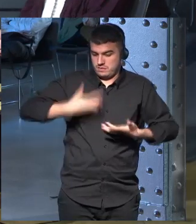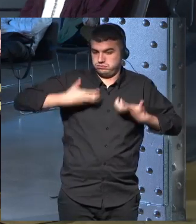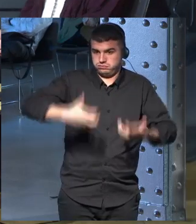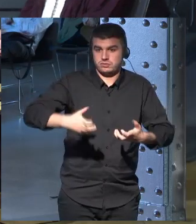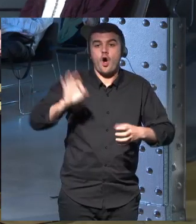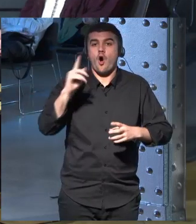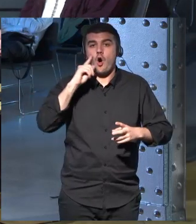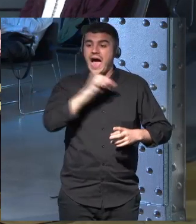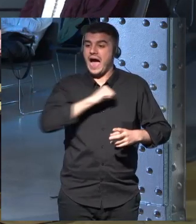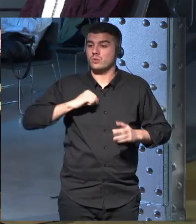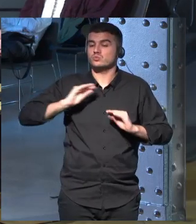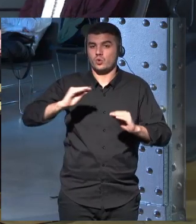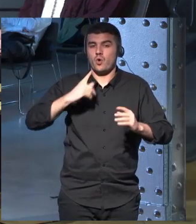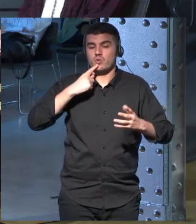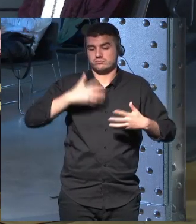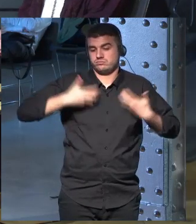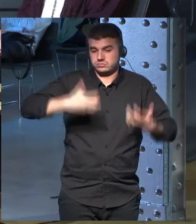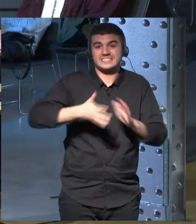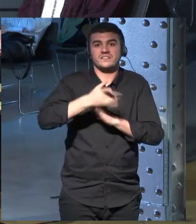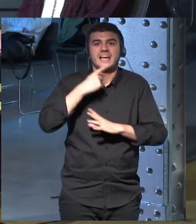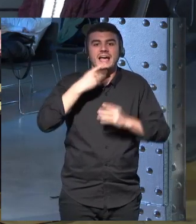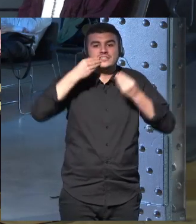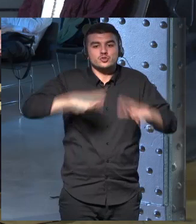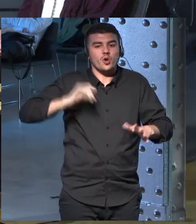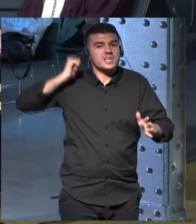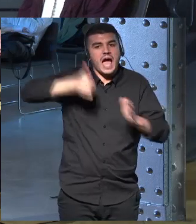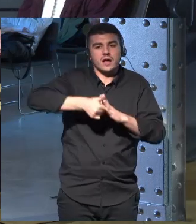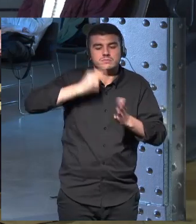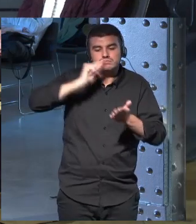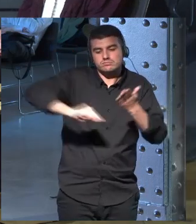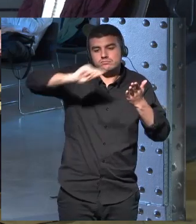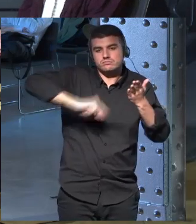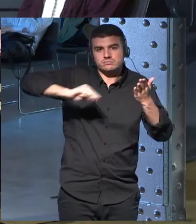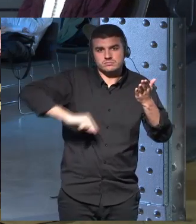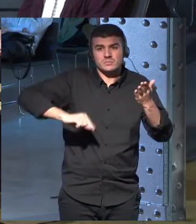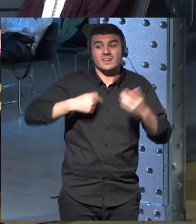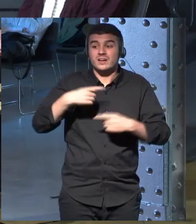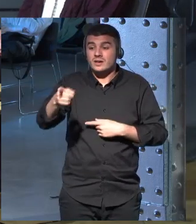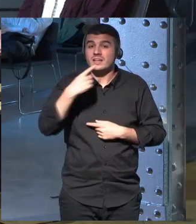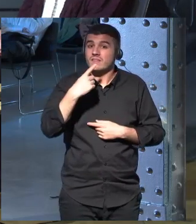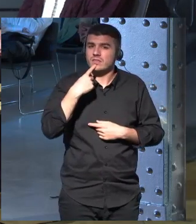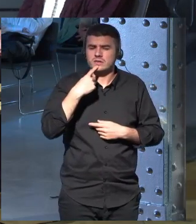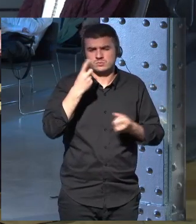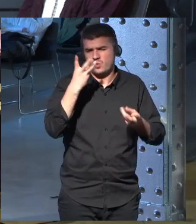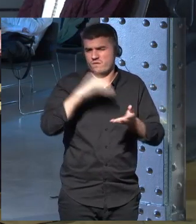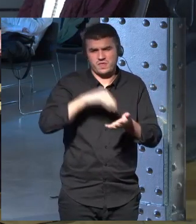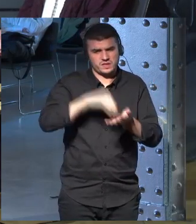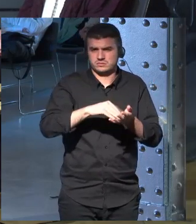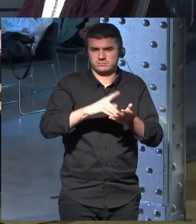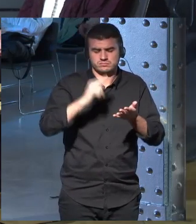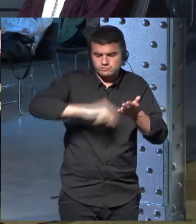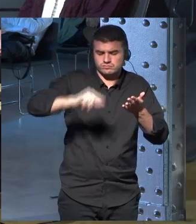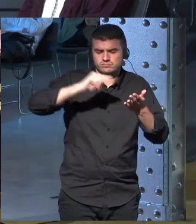much quoted nowadays. And in the book there is an autobiographical essay